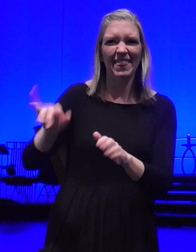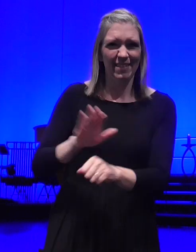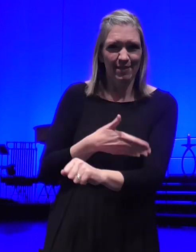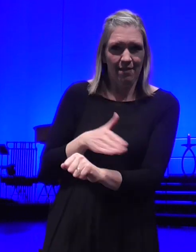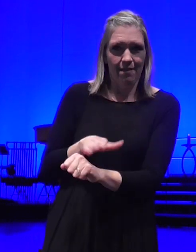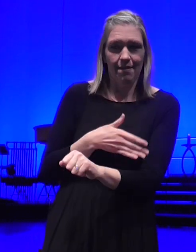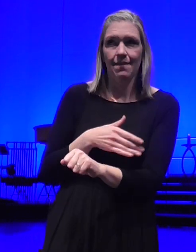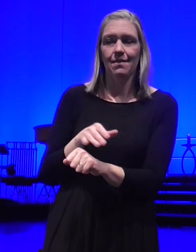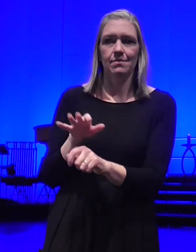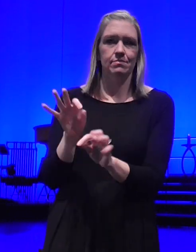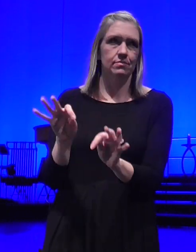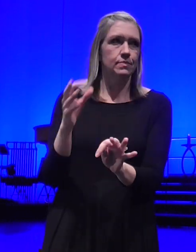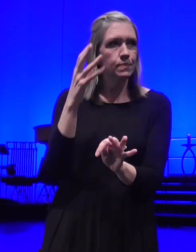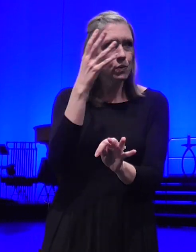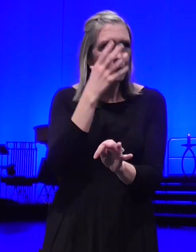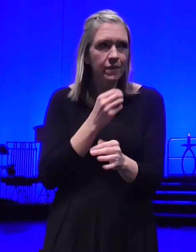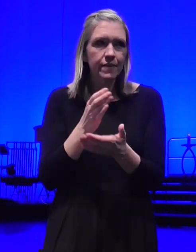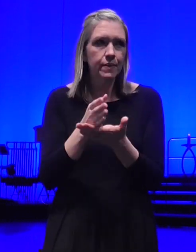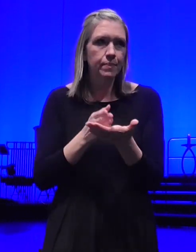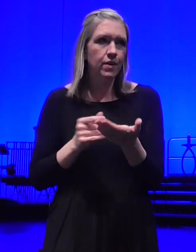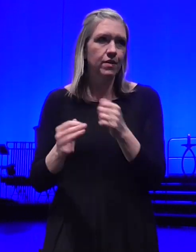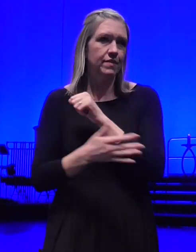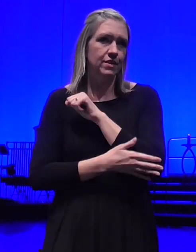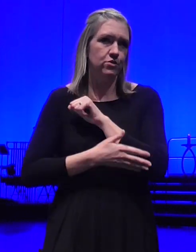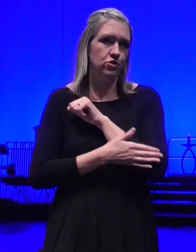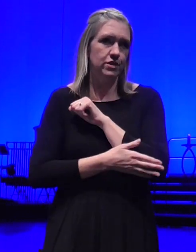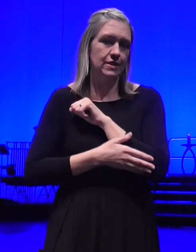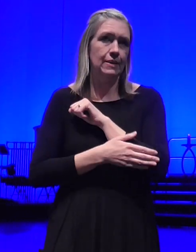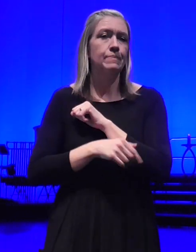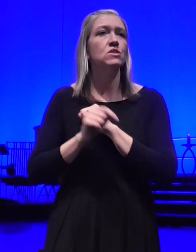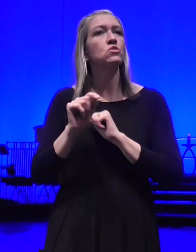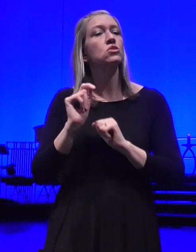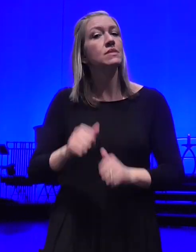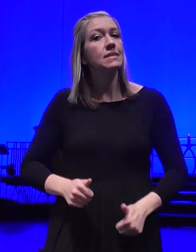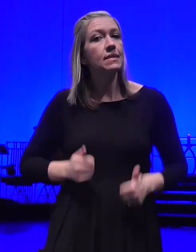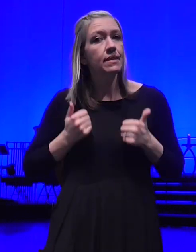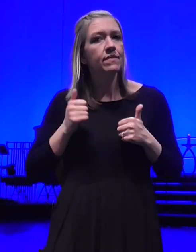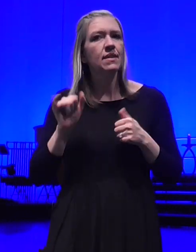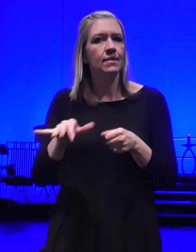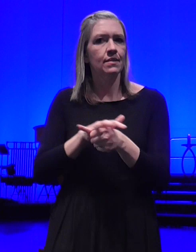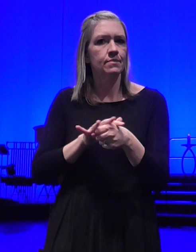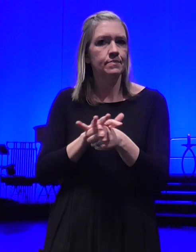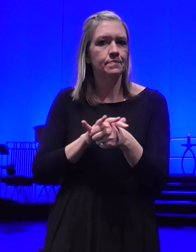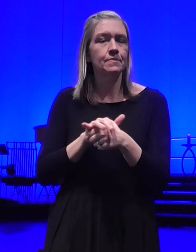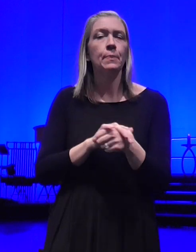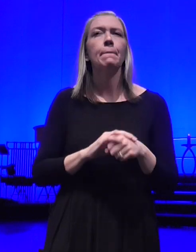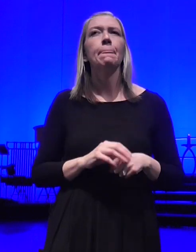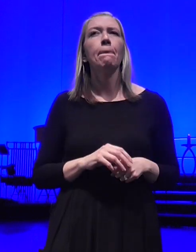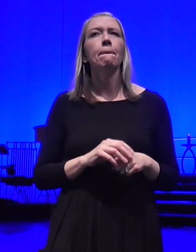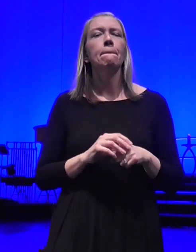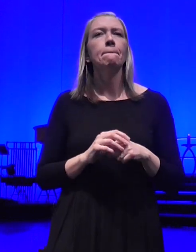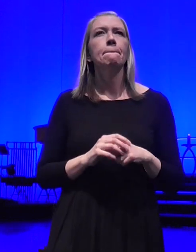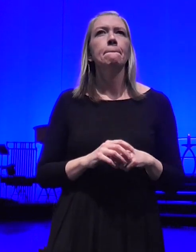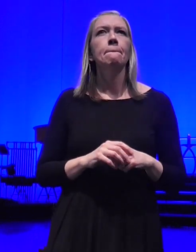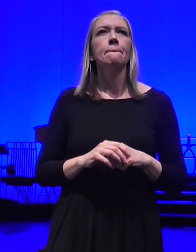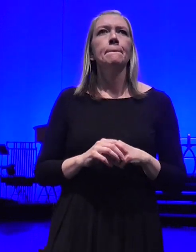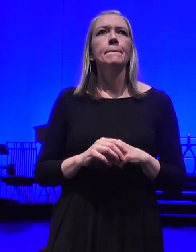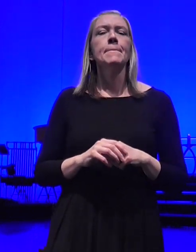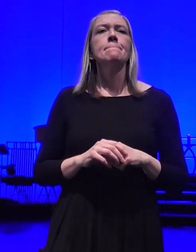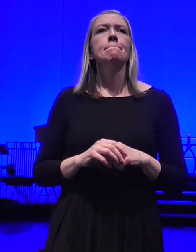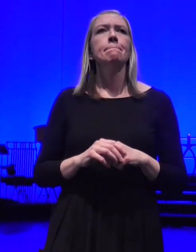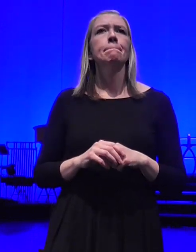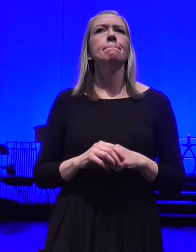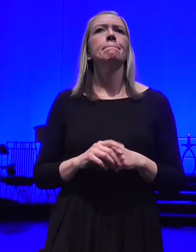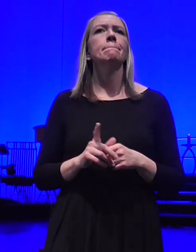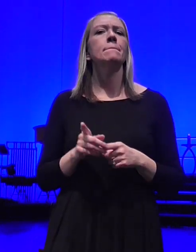That it's a beautiful part of our country, and she was living there at the time. And she had gotten an offer